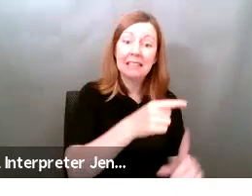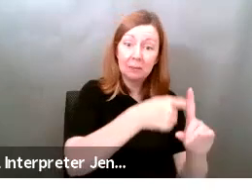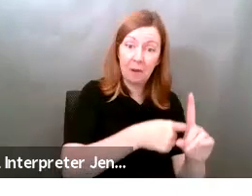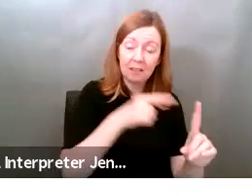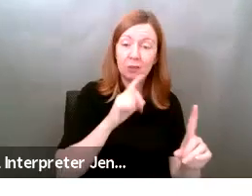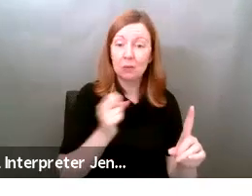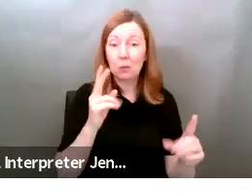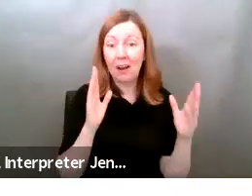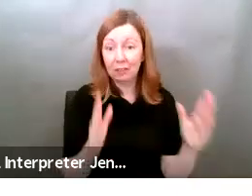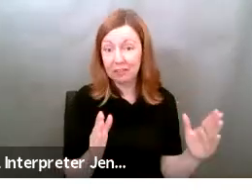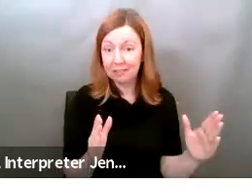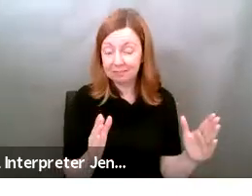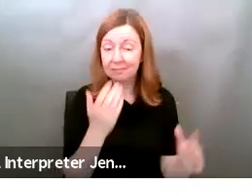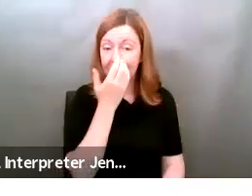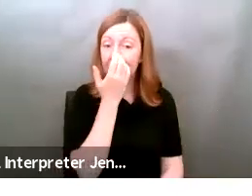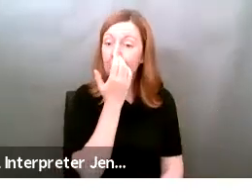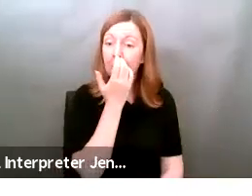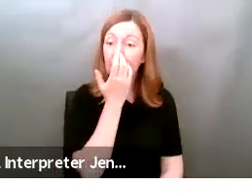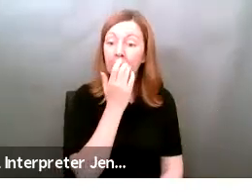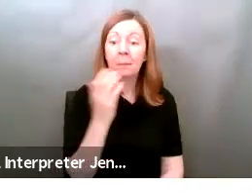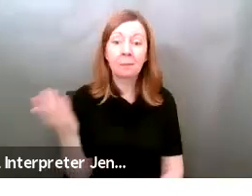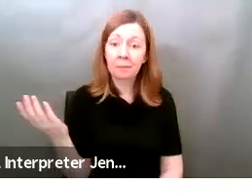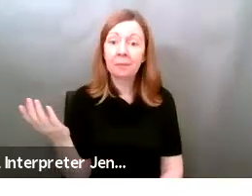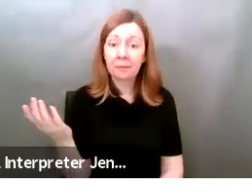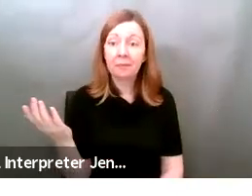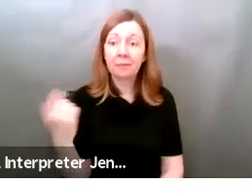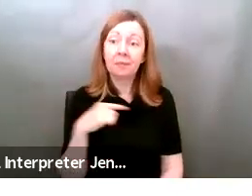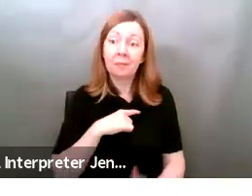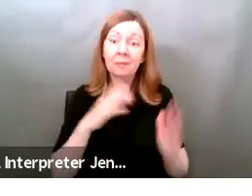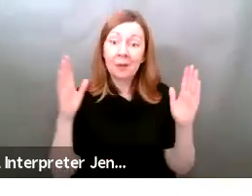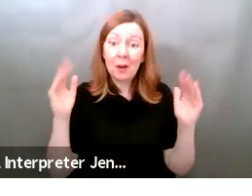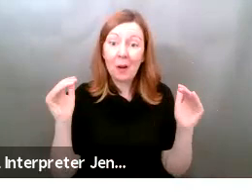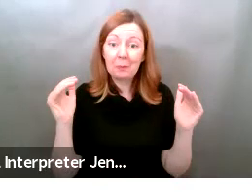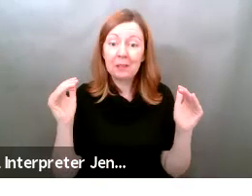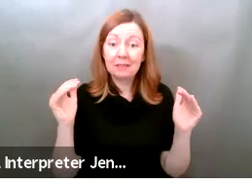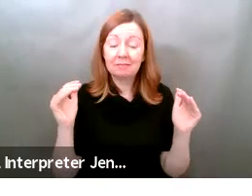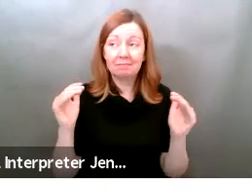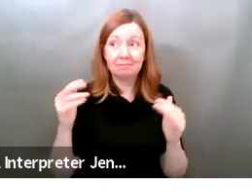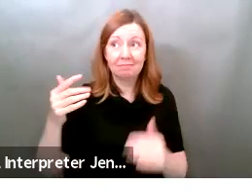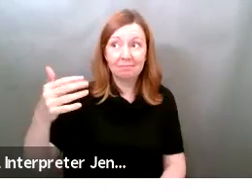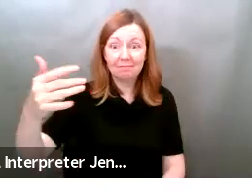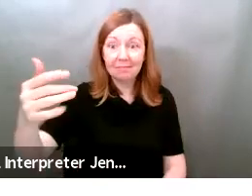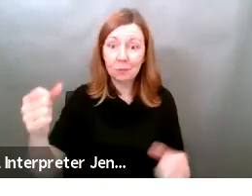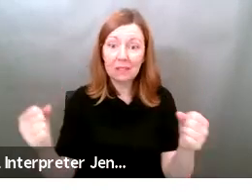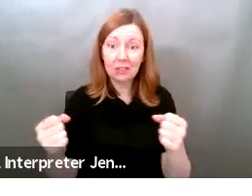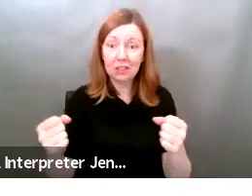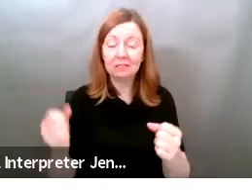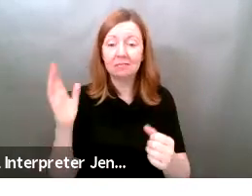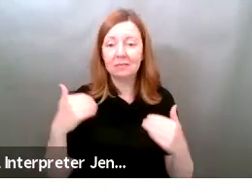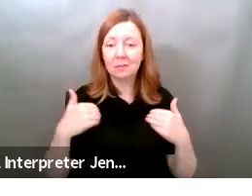years. And so we hope that by wintertime, we will